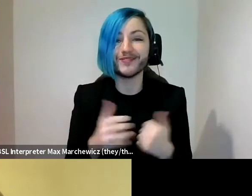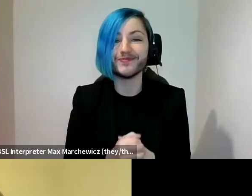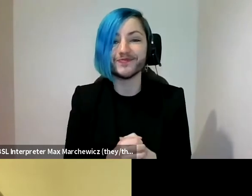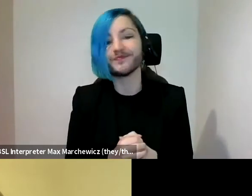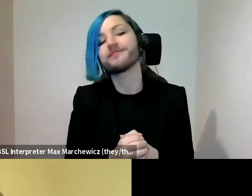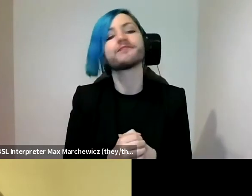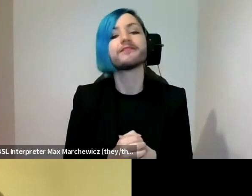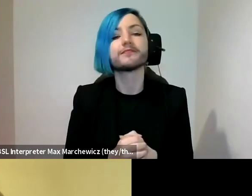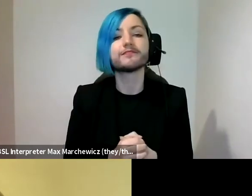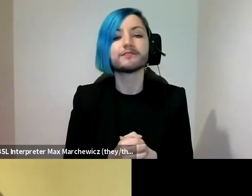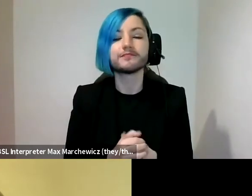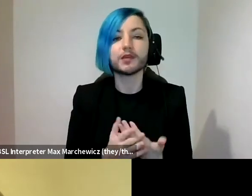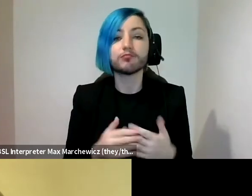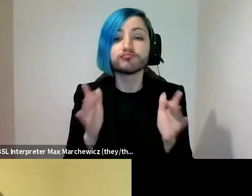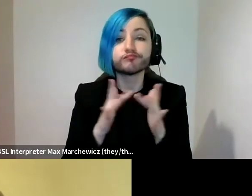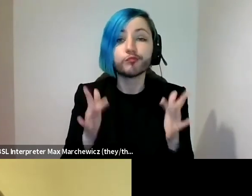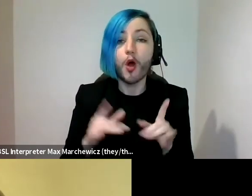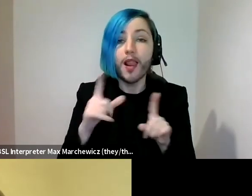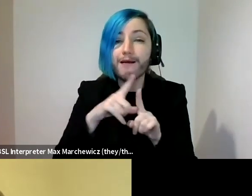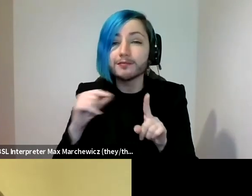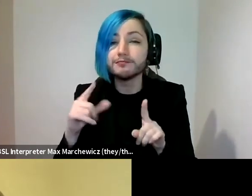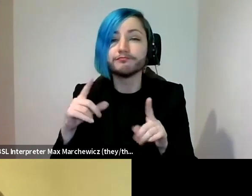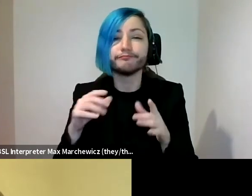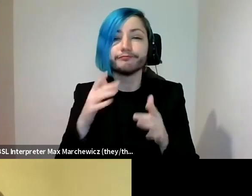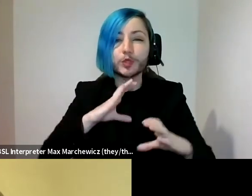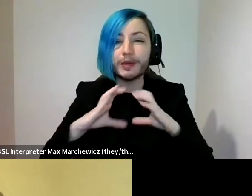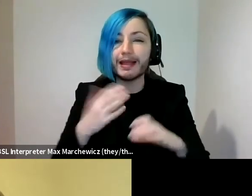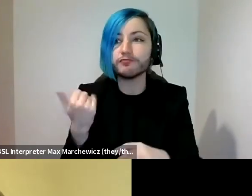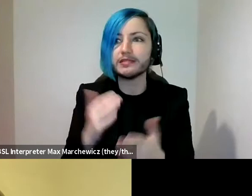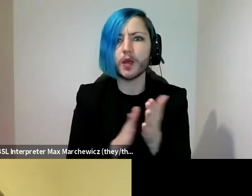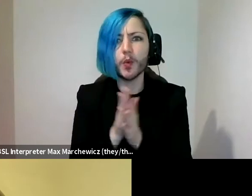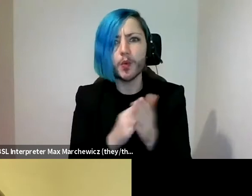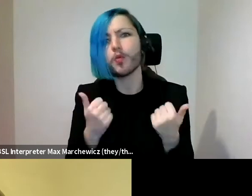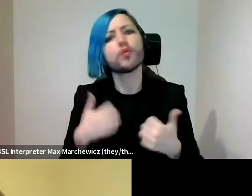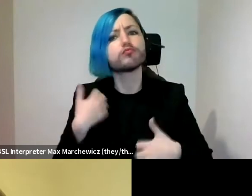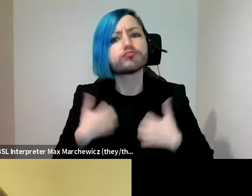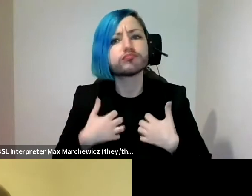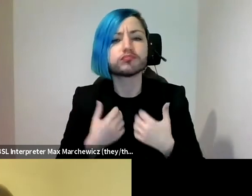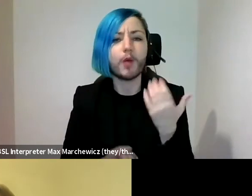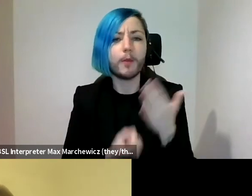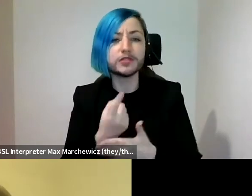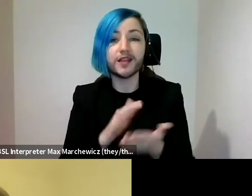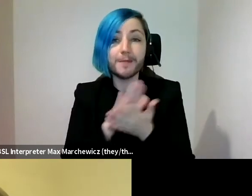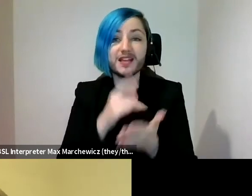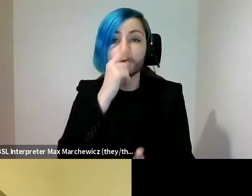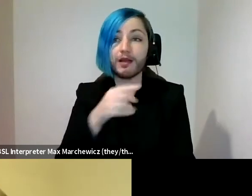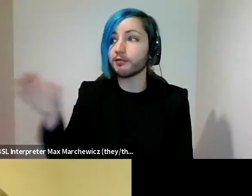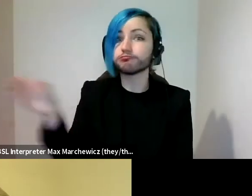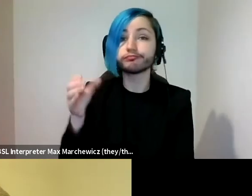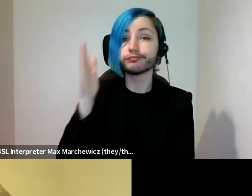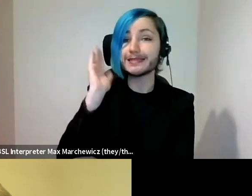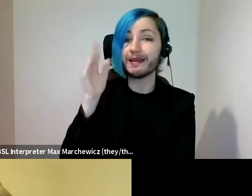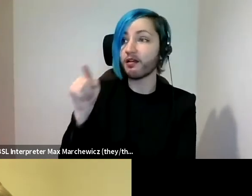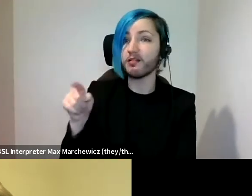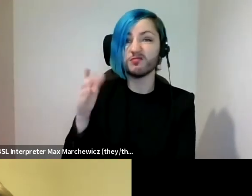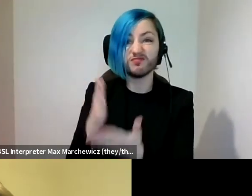The virtual nature of communications of late has also given us the exciting opportunity to bring you speakers who are geographically nowhere near